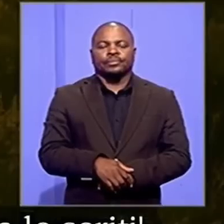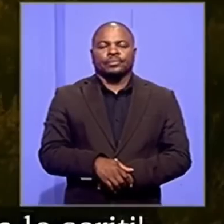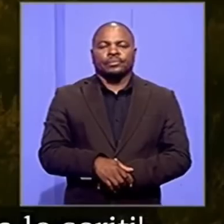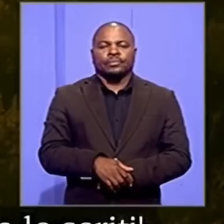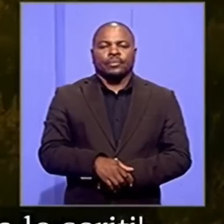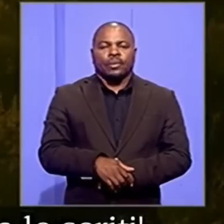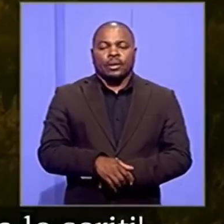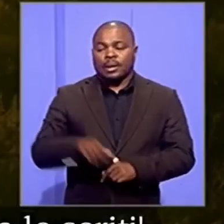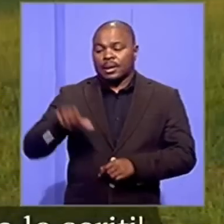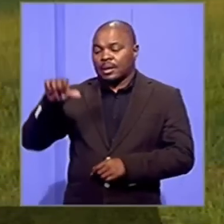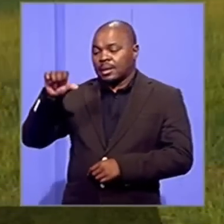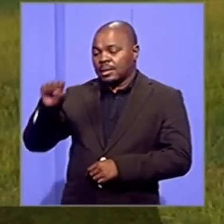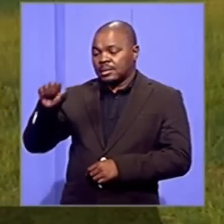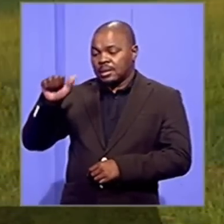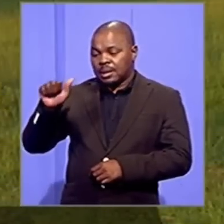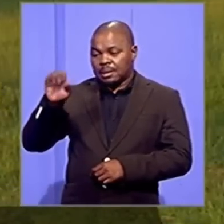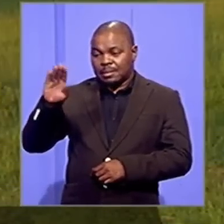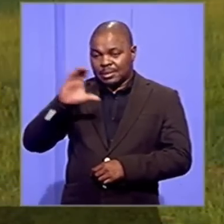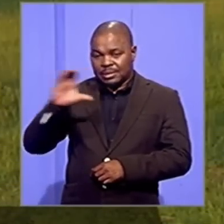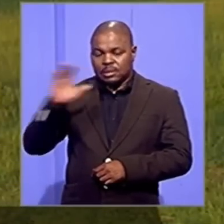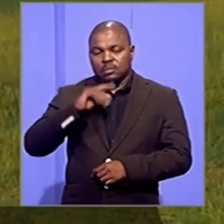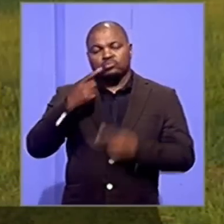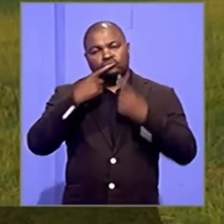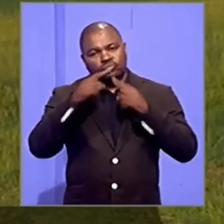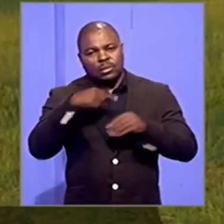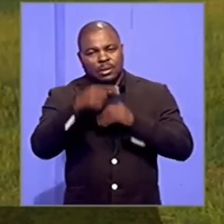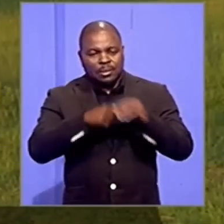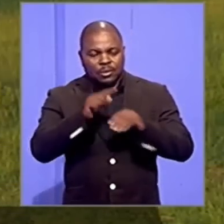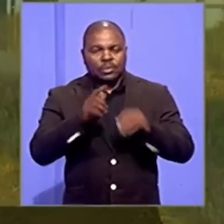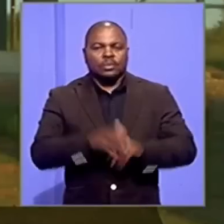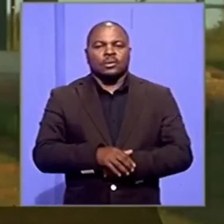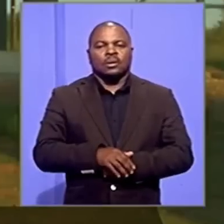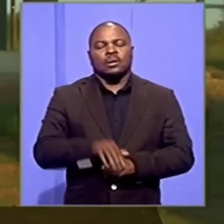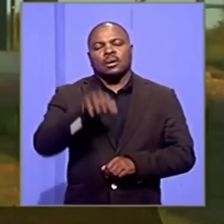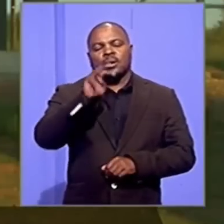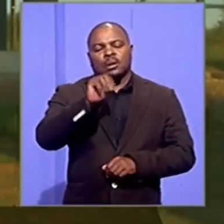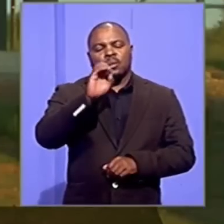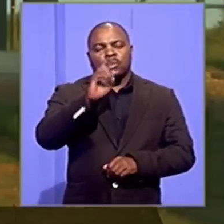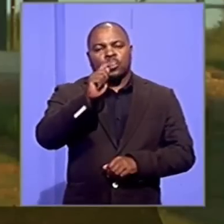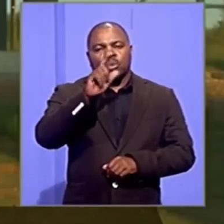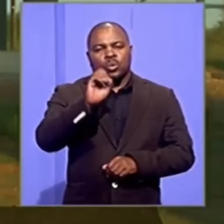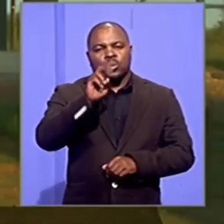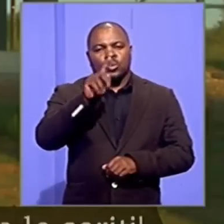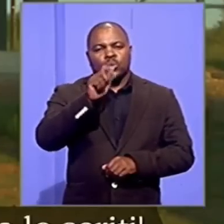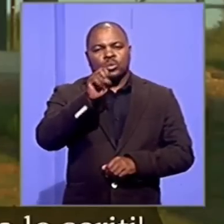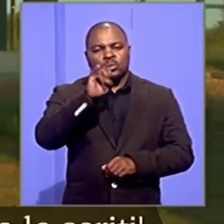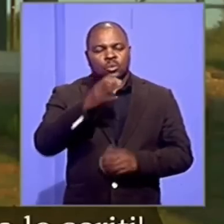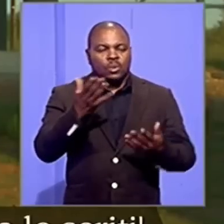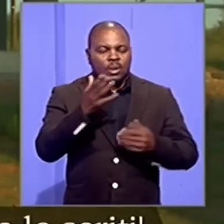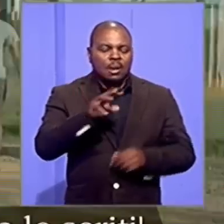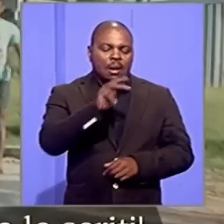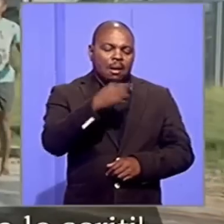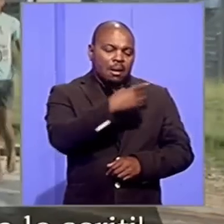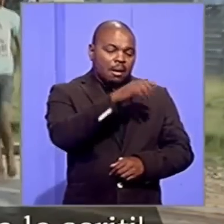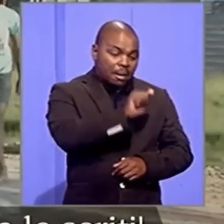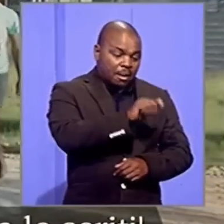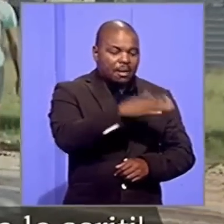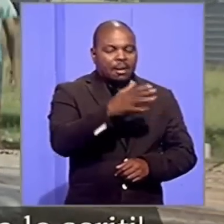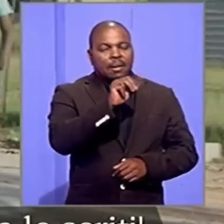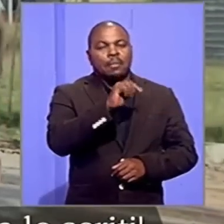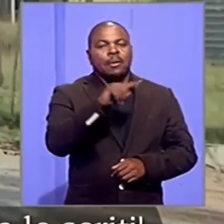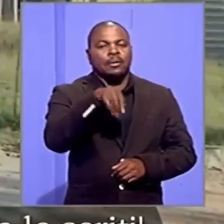Morago ga gore SABC e bege ka lapa la ga Motloutse motseng wa Mmatobole ga Maja, lapa leo ga bjale le agetšwe ntlo. Ntlo ye e